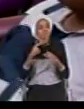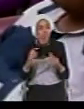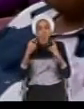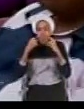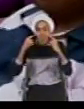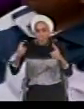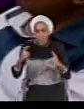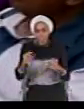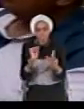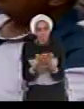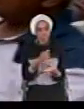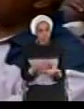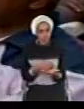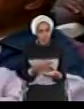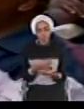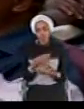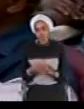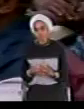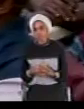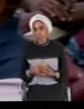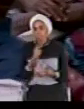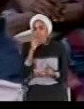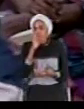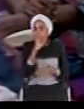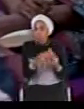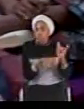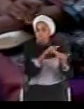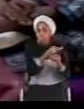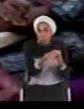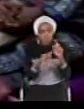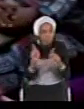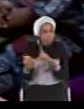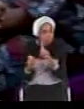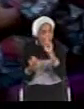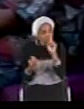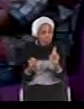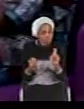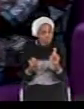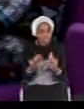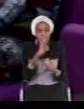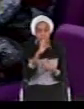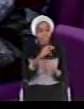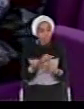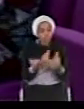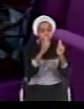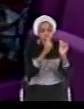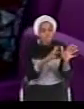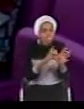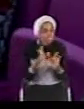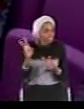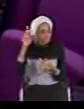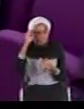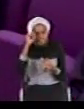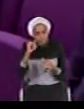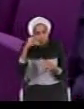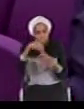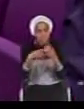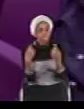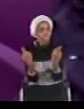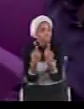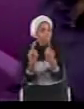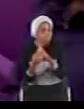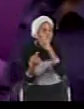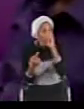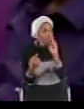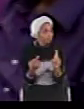declare that gospel? Are you deceiving people? Are you blessing them in their